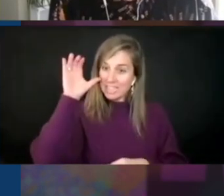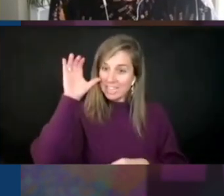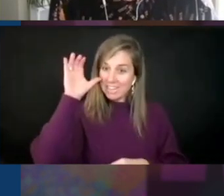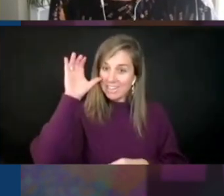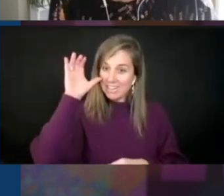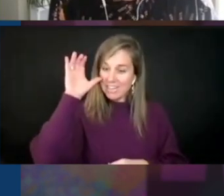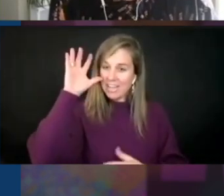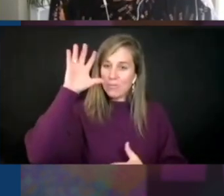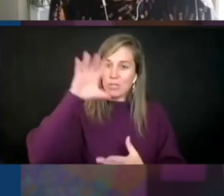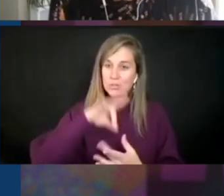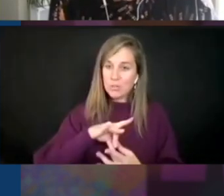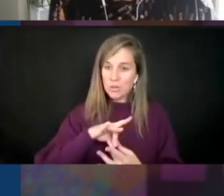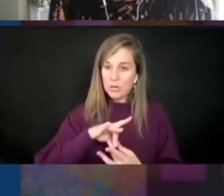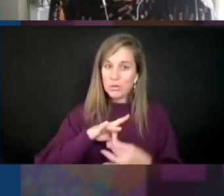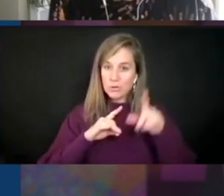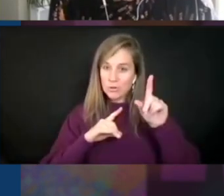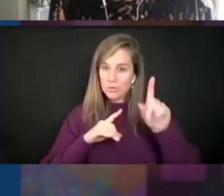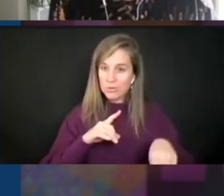that more?